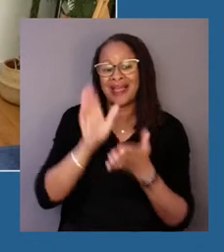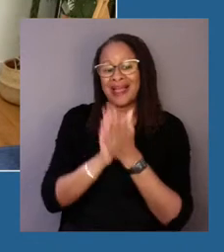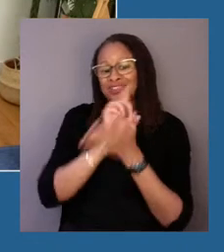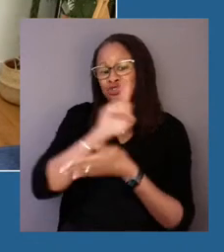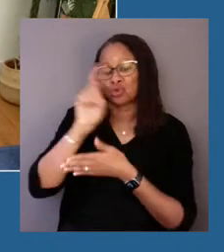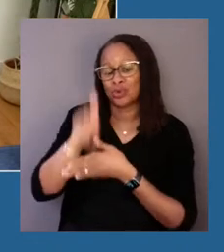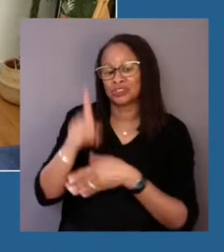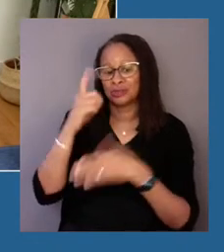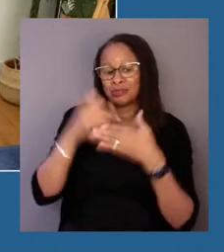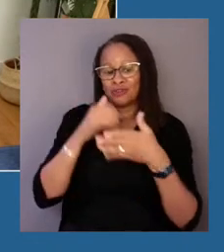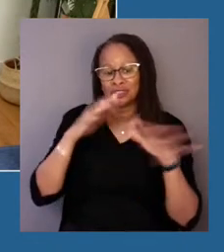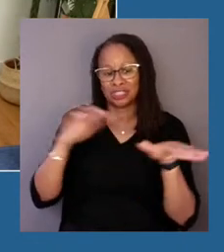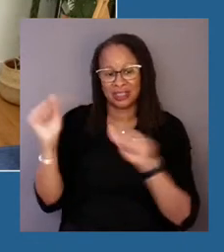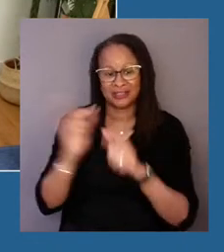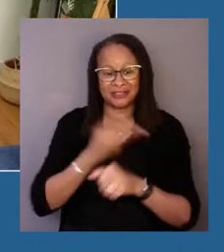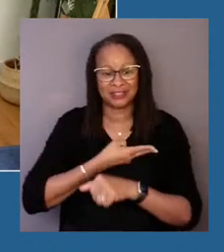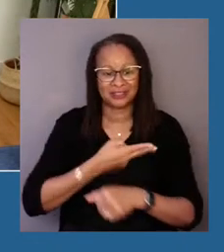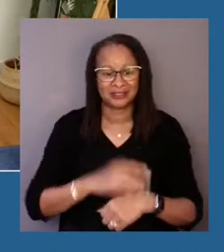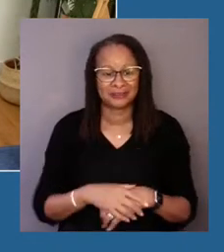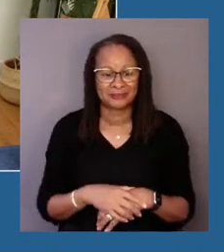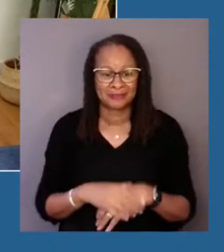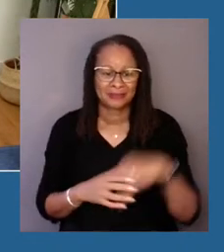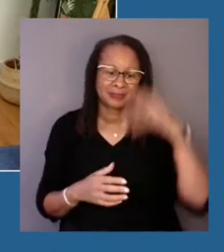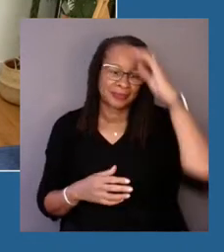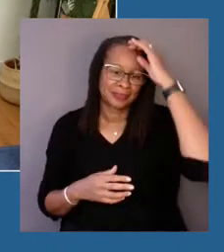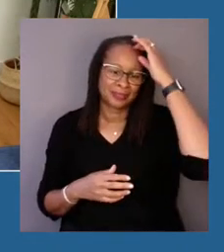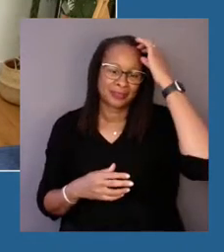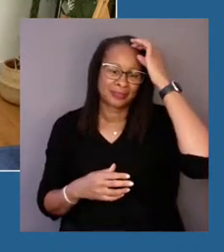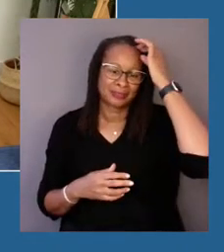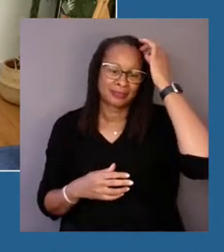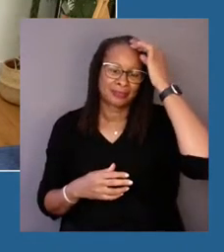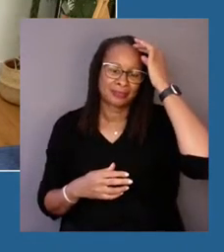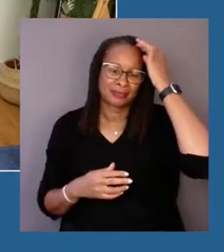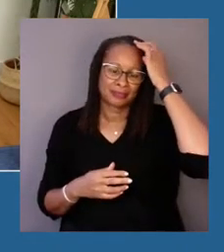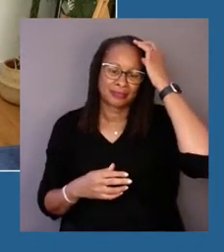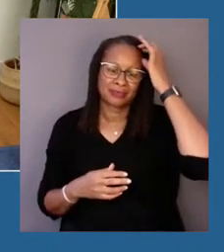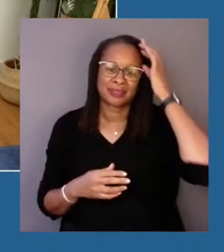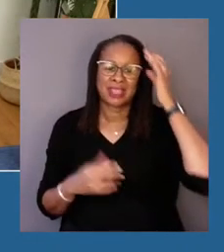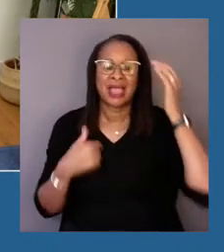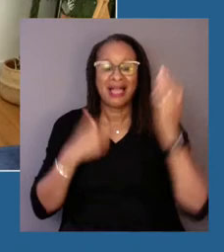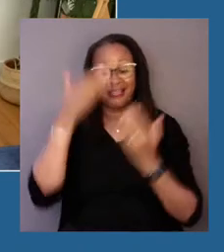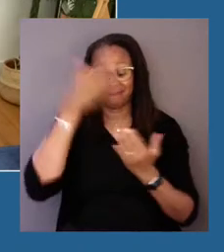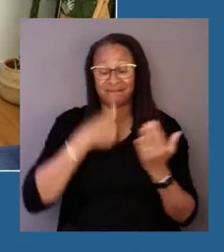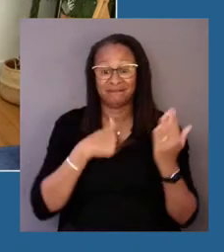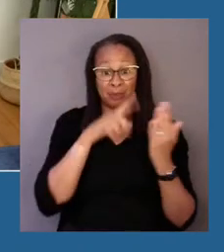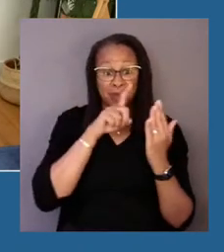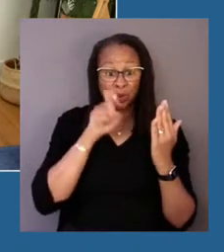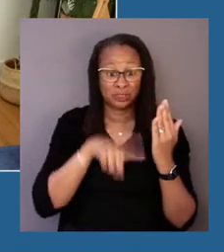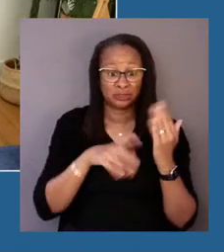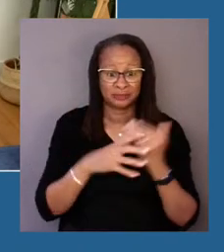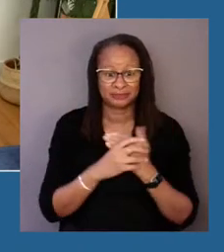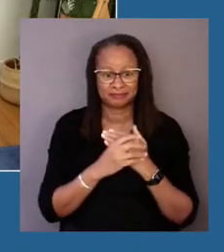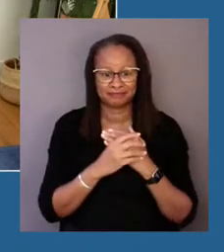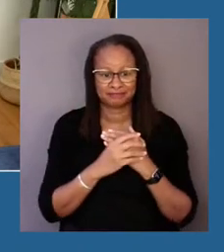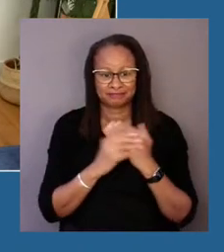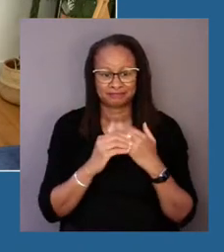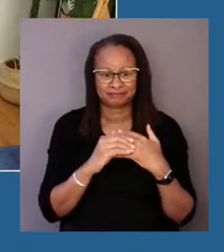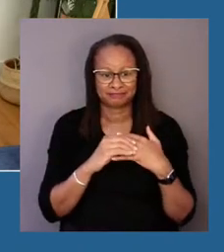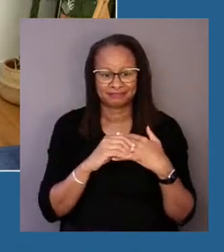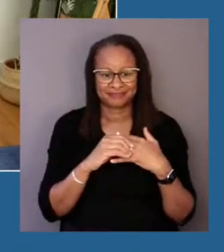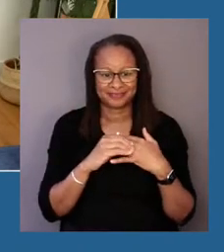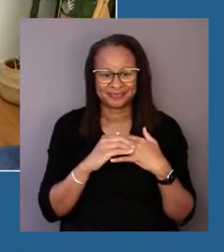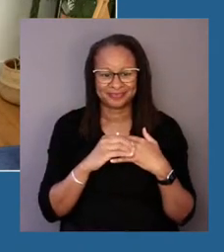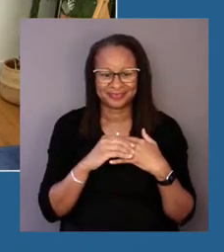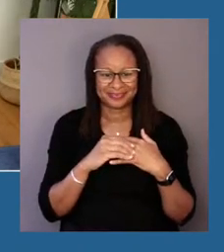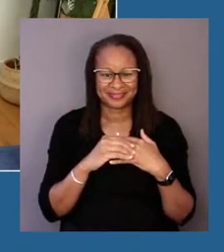has to leave us. Yeah, I was going to say, I have it in front of me. Oh, yeah. Okay, great. If that's good. Okay. Hi,